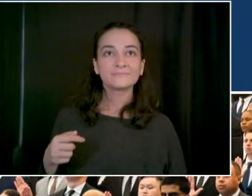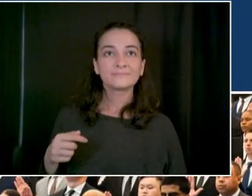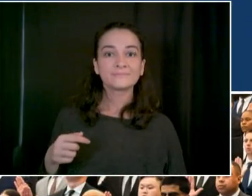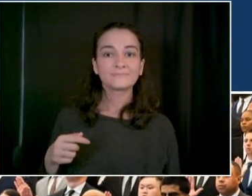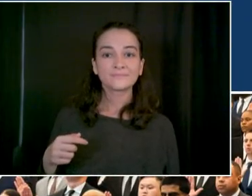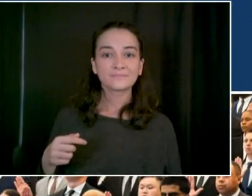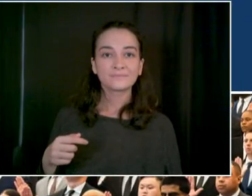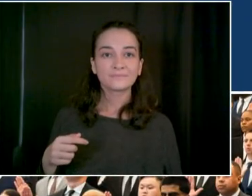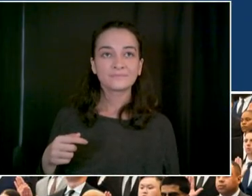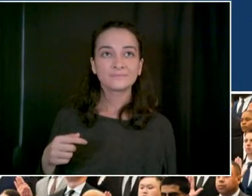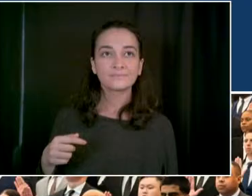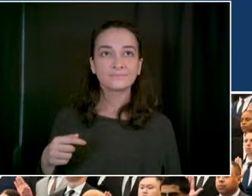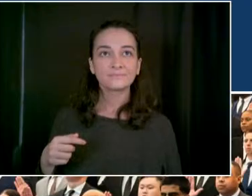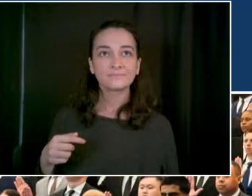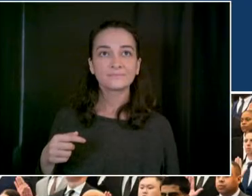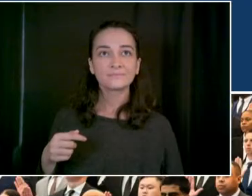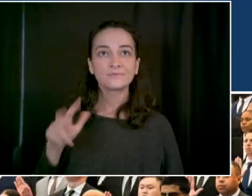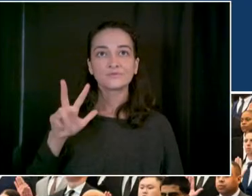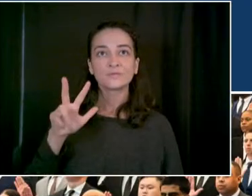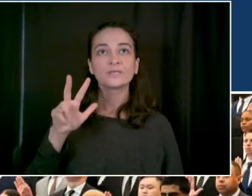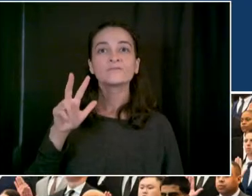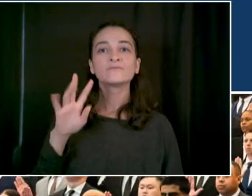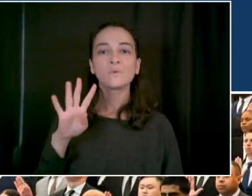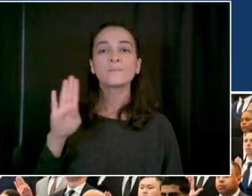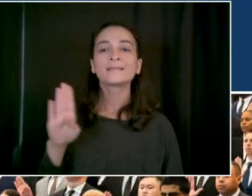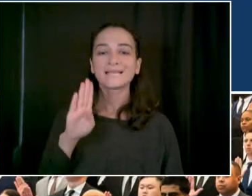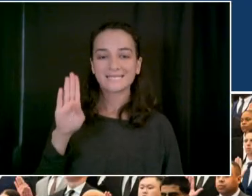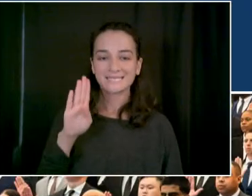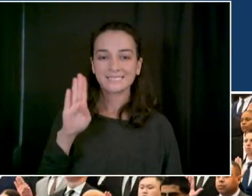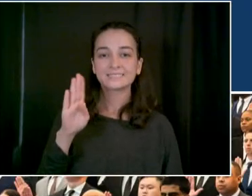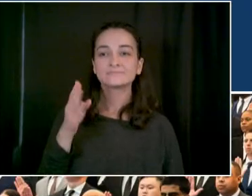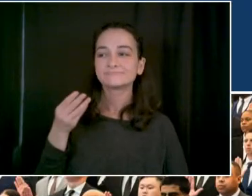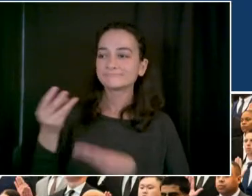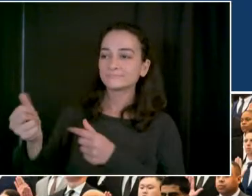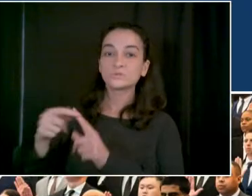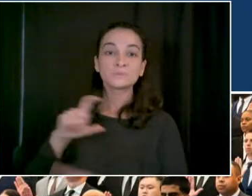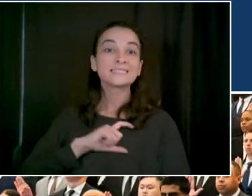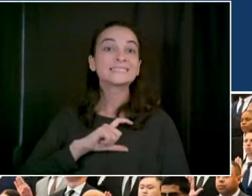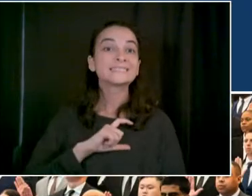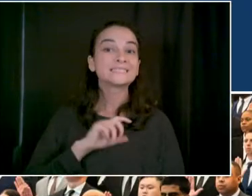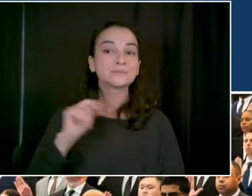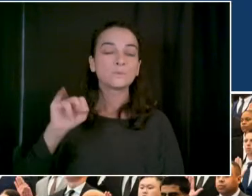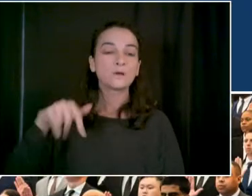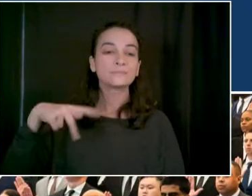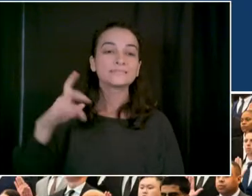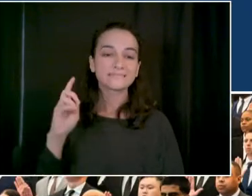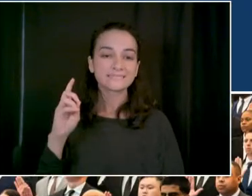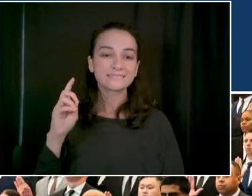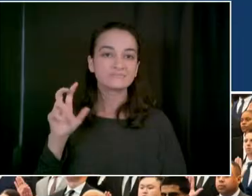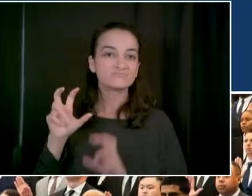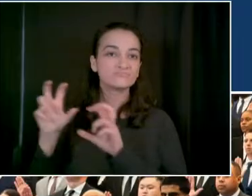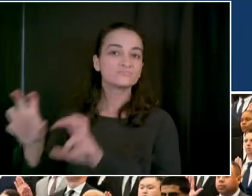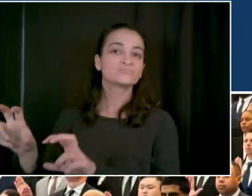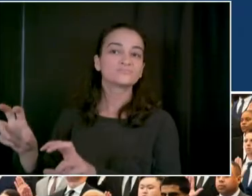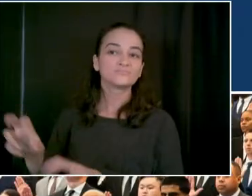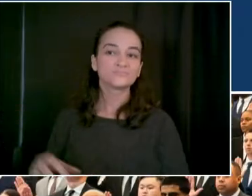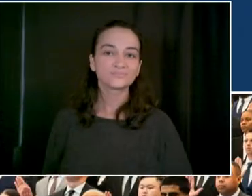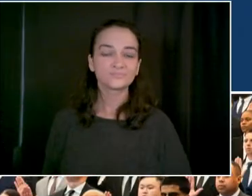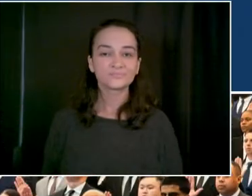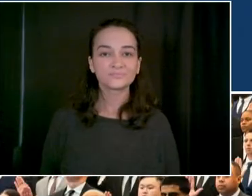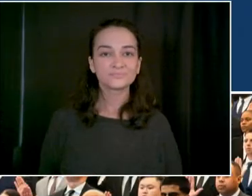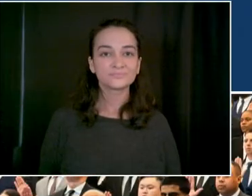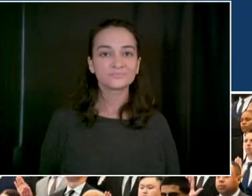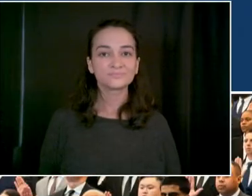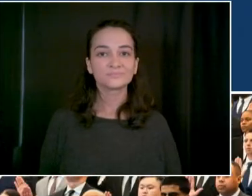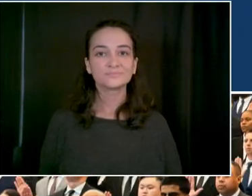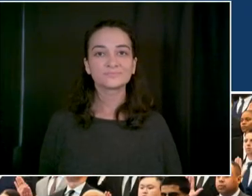classes, increasing our numbers, a slight tweak in the qualifications and enrollment is allowing a real boost